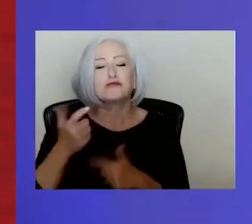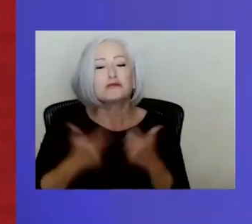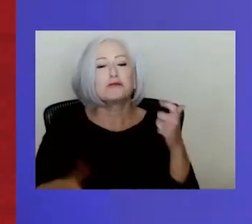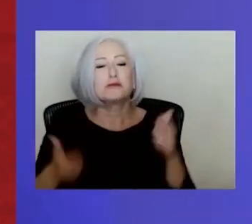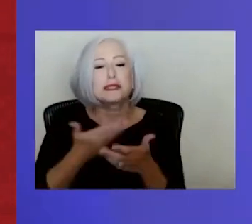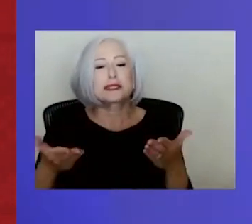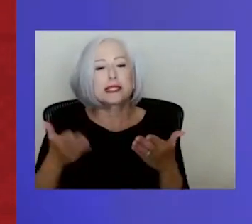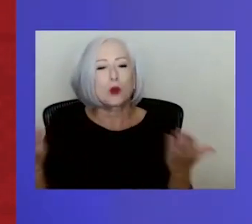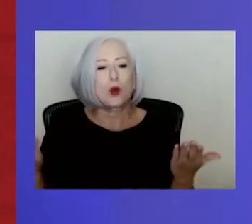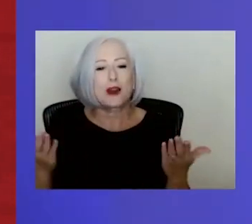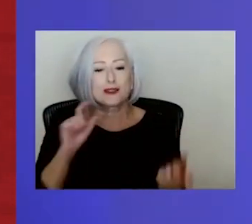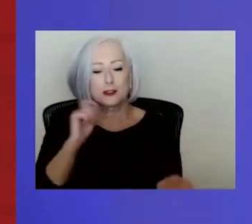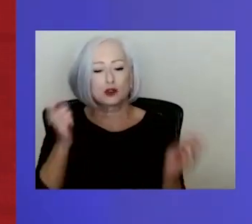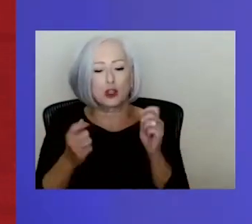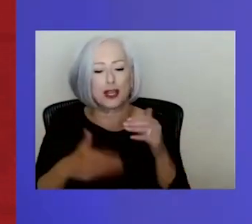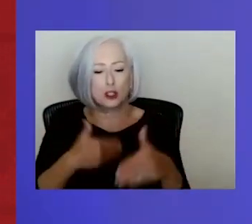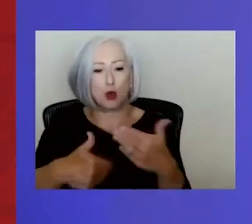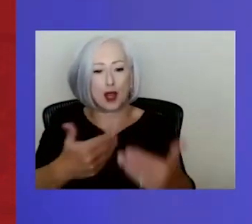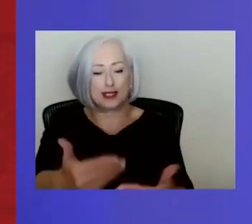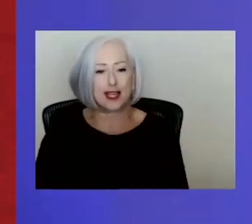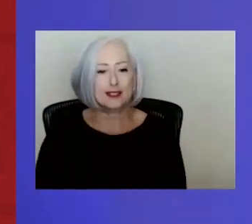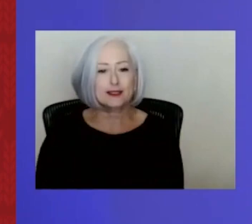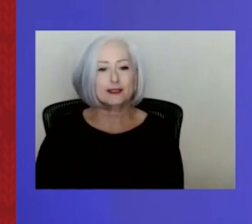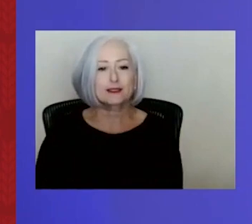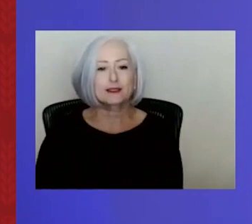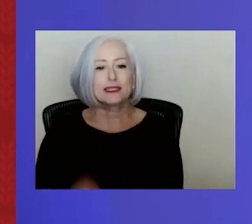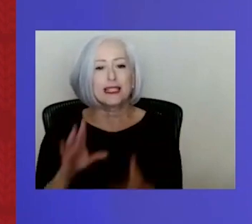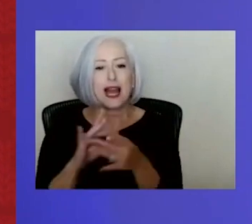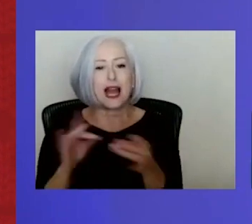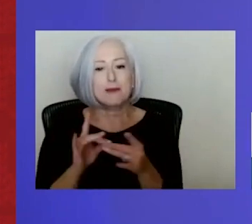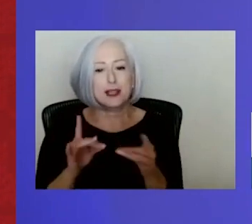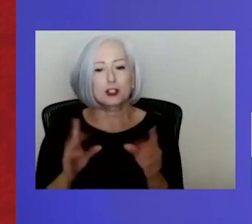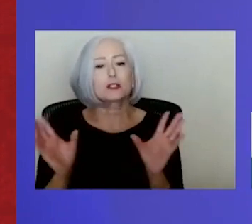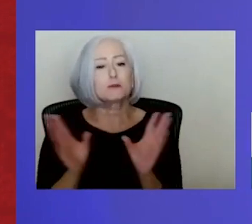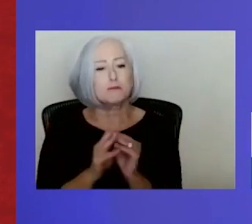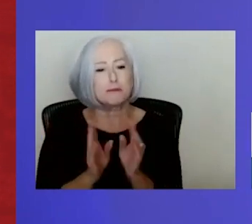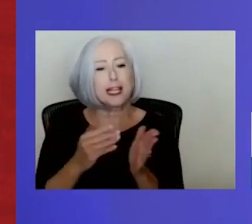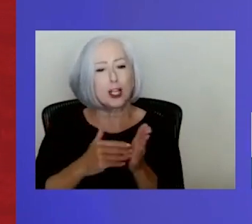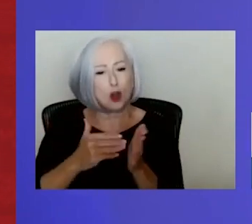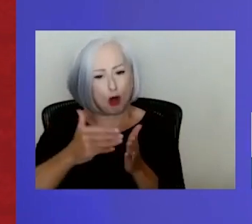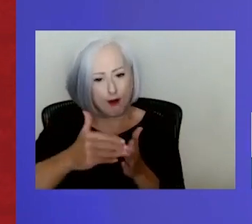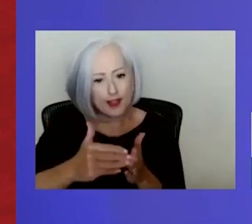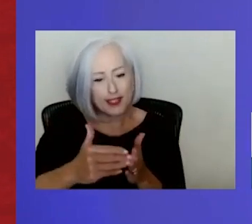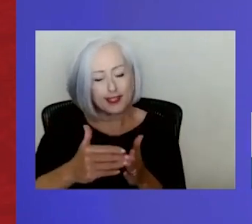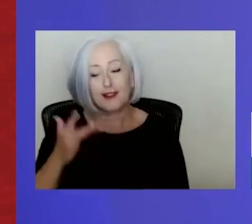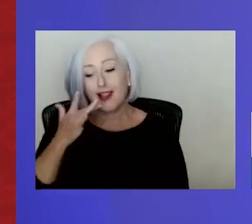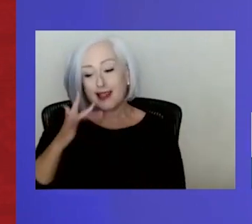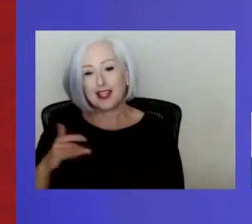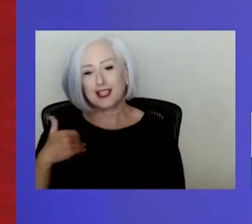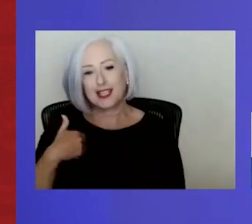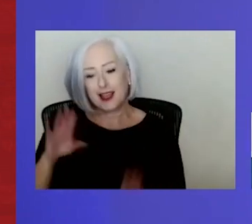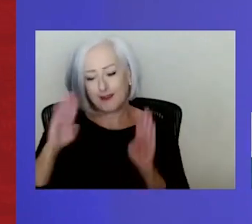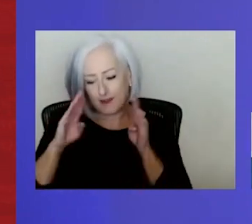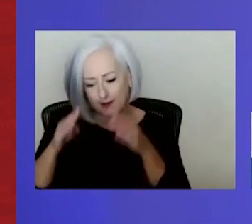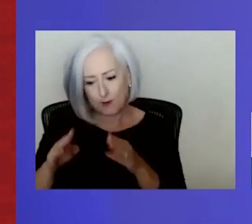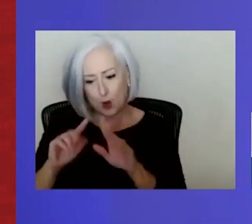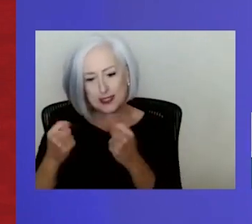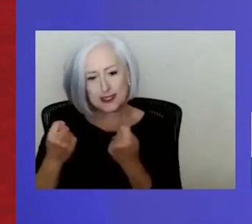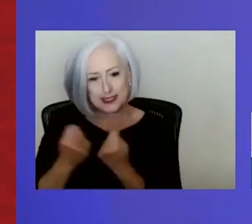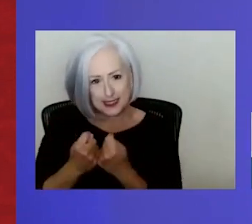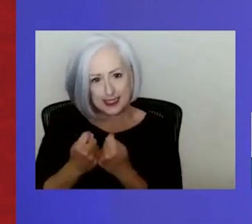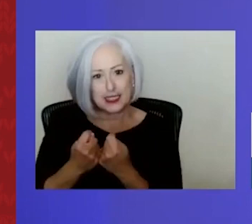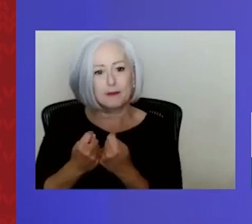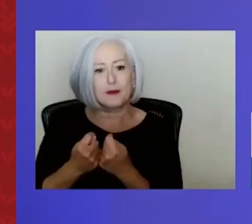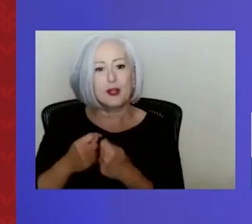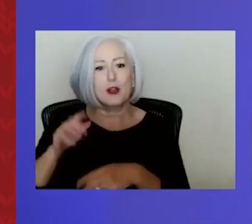process. So, and I mentioned earlier, we're meeting regularly. We're also really fortunate. We have a dedicated team that just focuses on acquisition